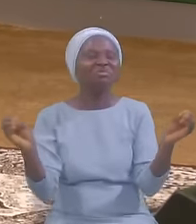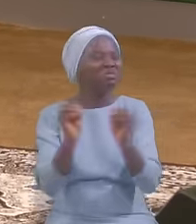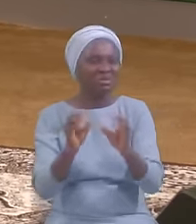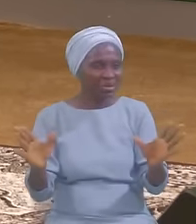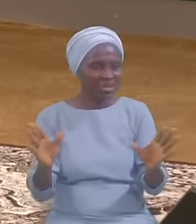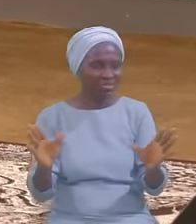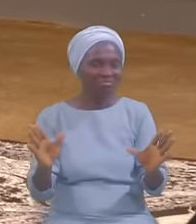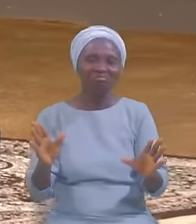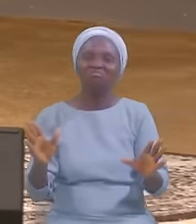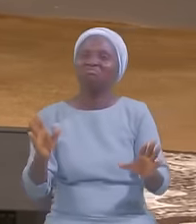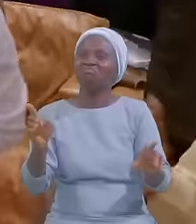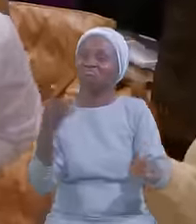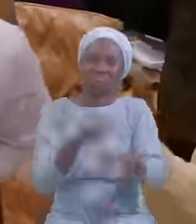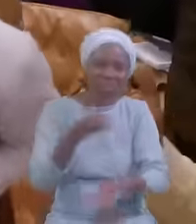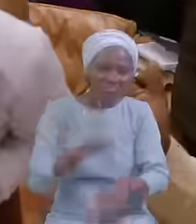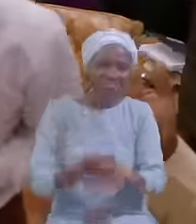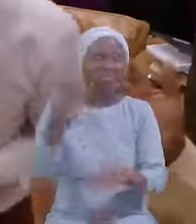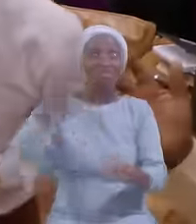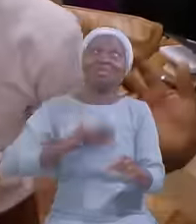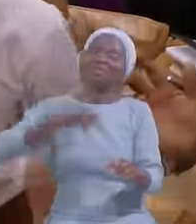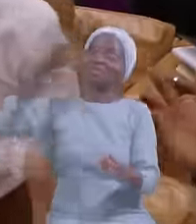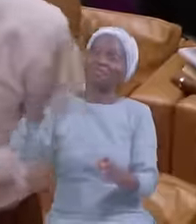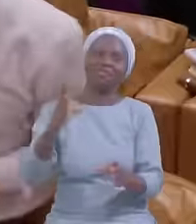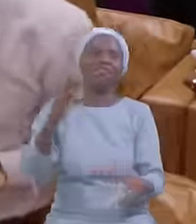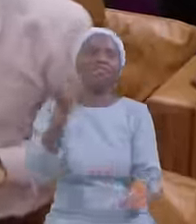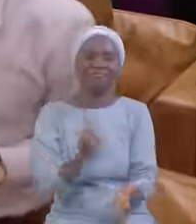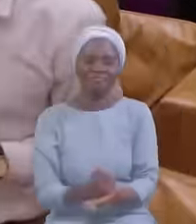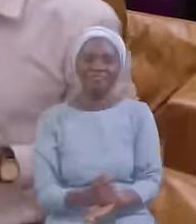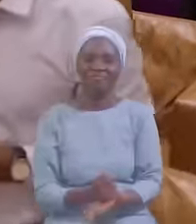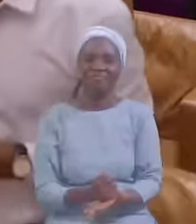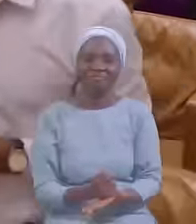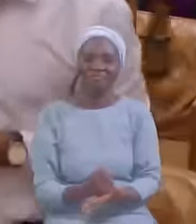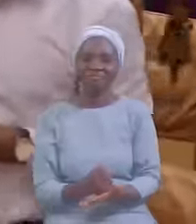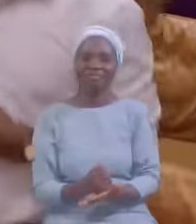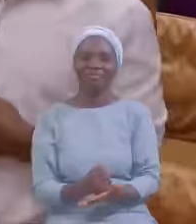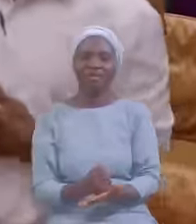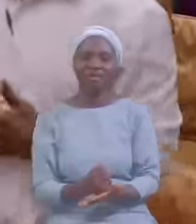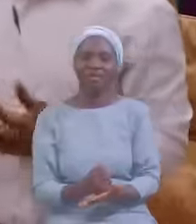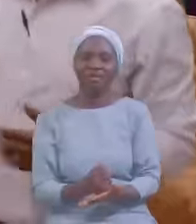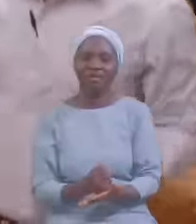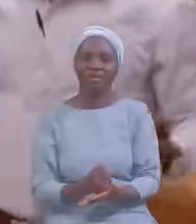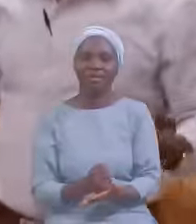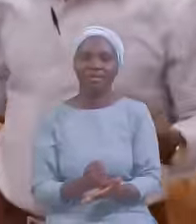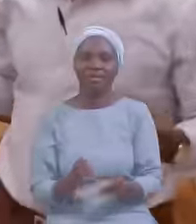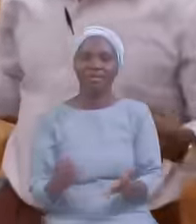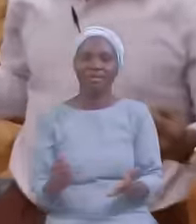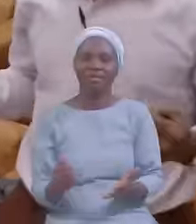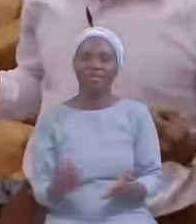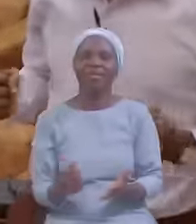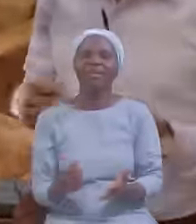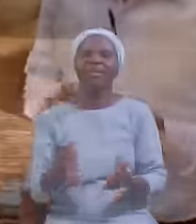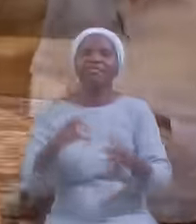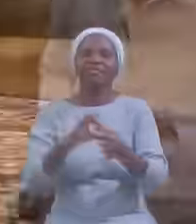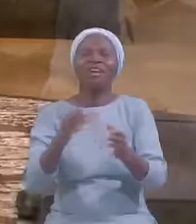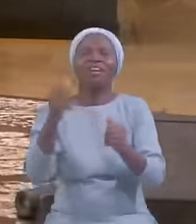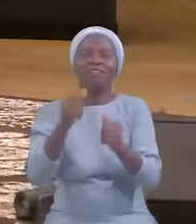hard for our God. He breaks every yoke, heals every